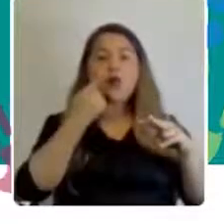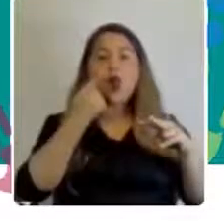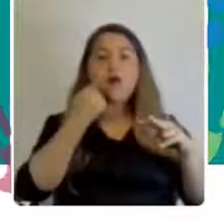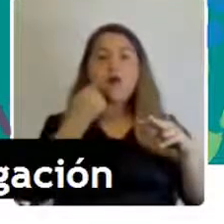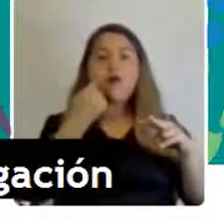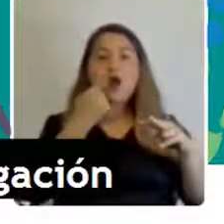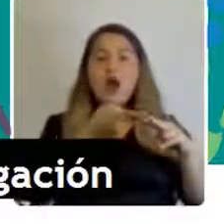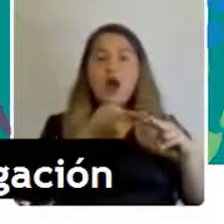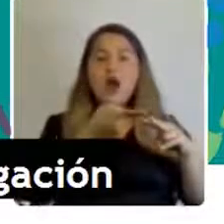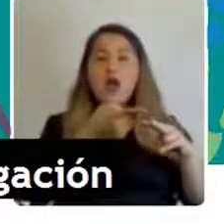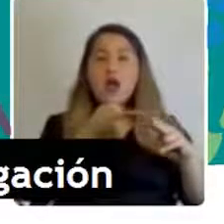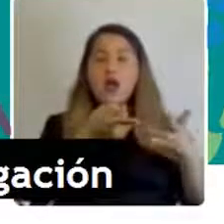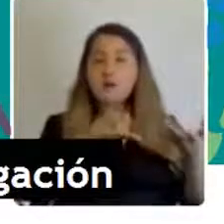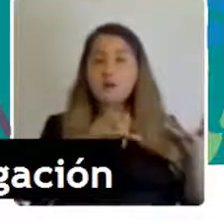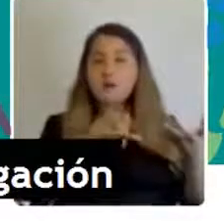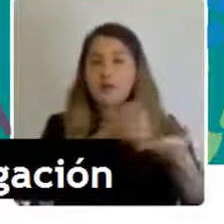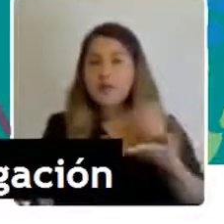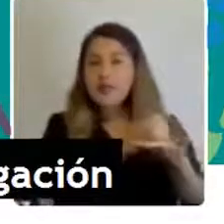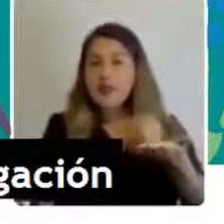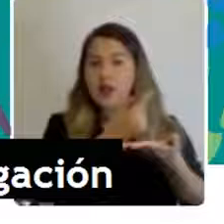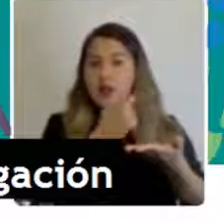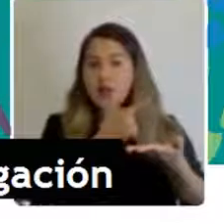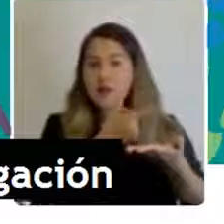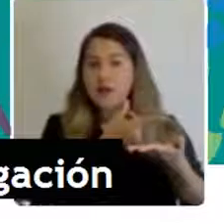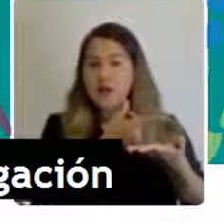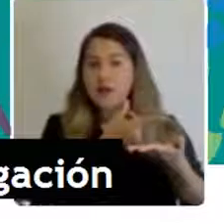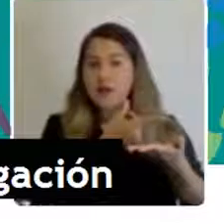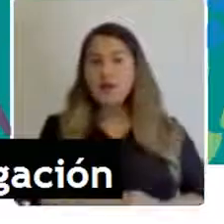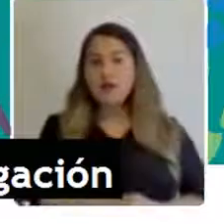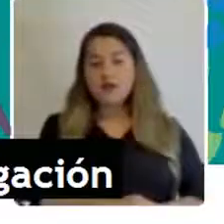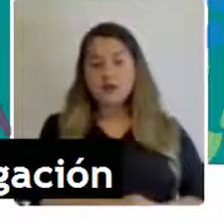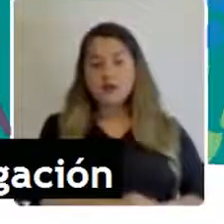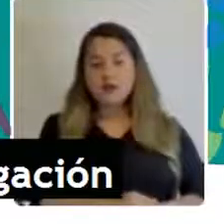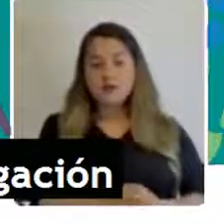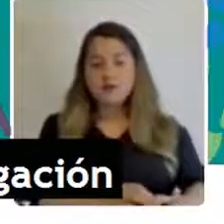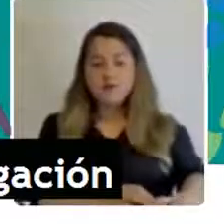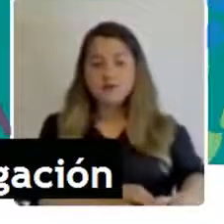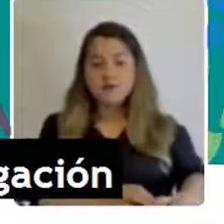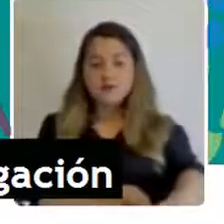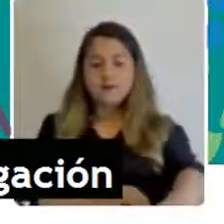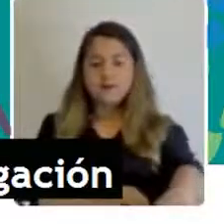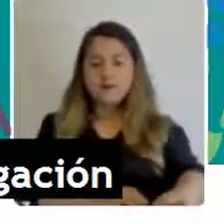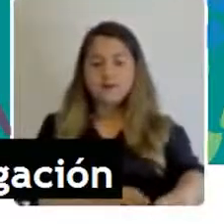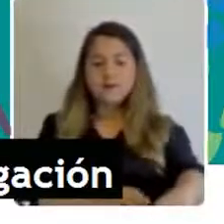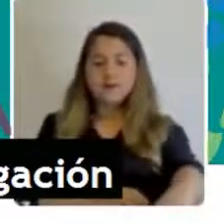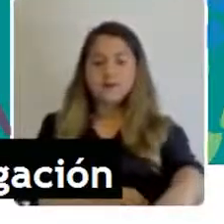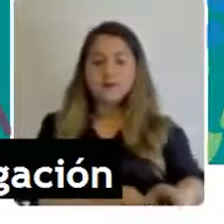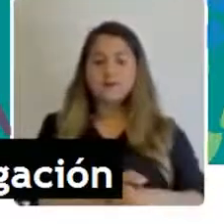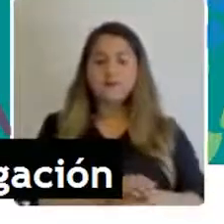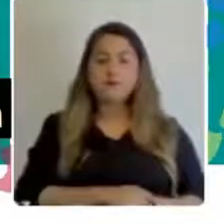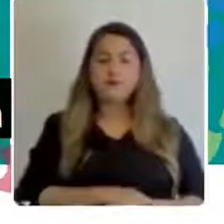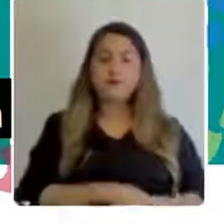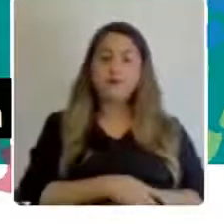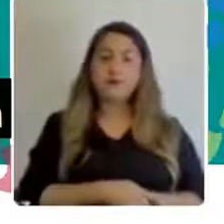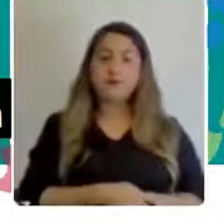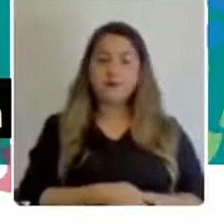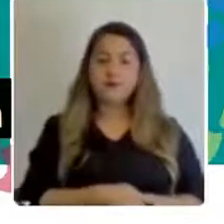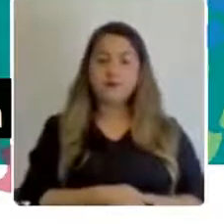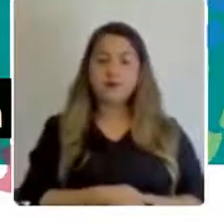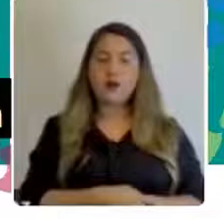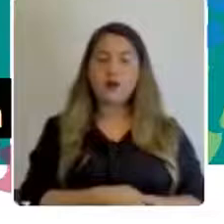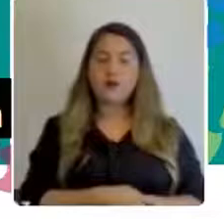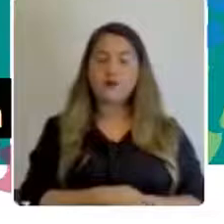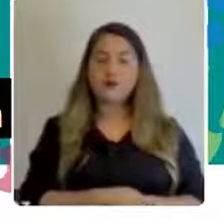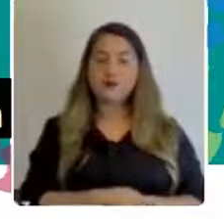exclusivity, protocol assistance, and other incentives in order to encourage the research,